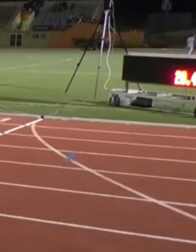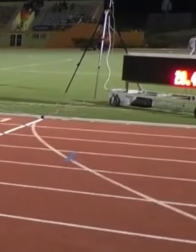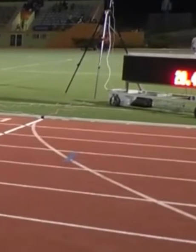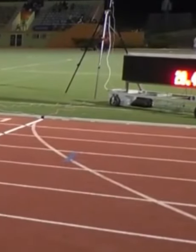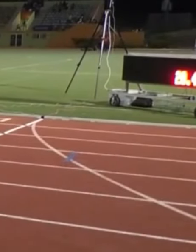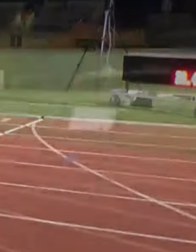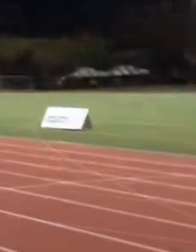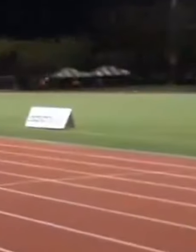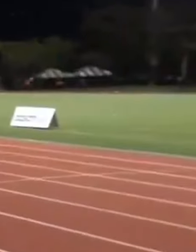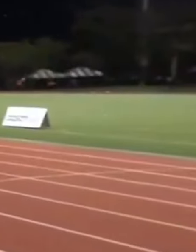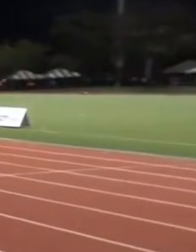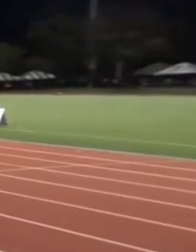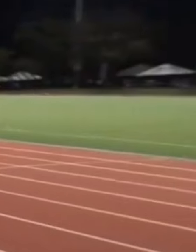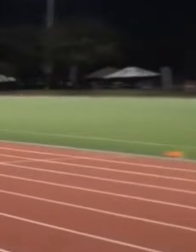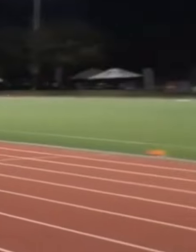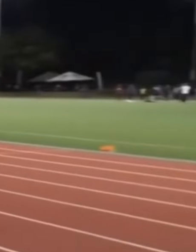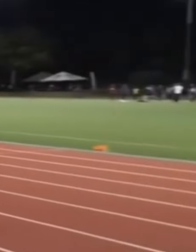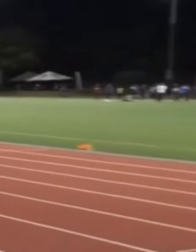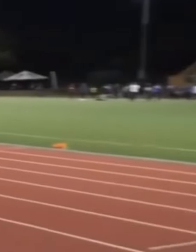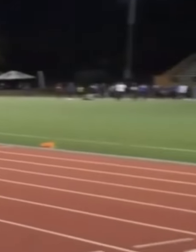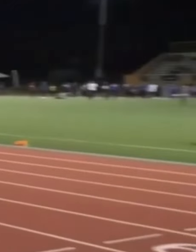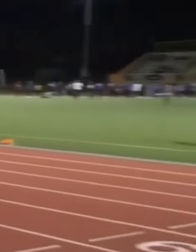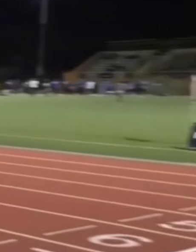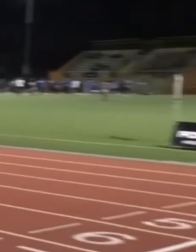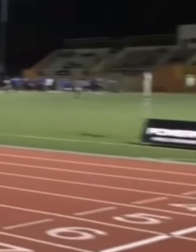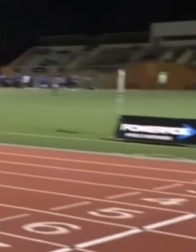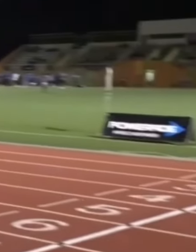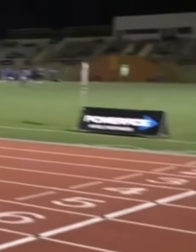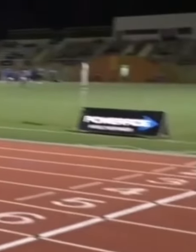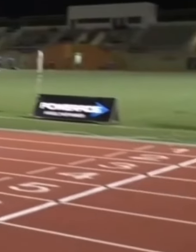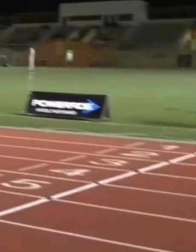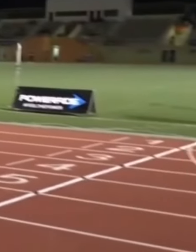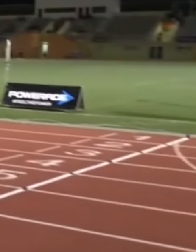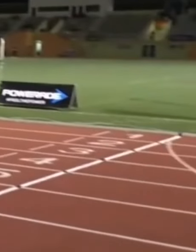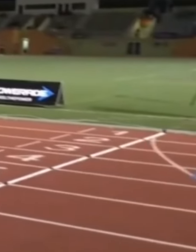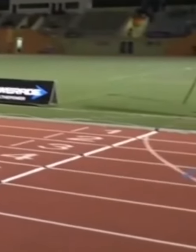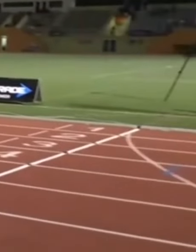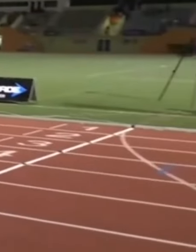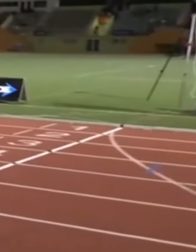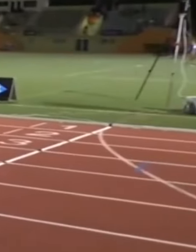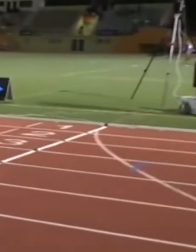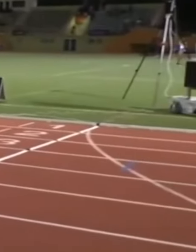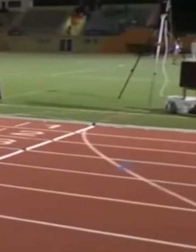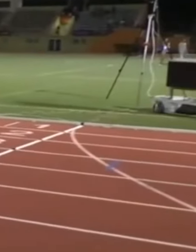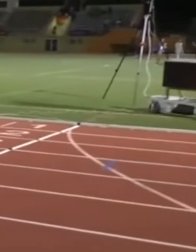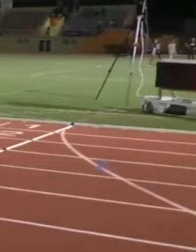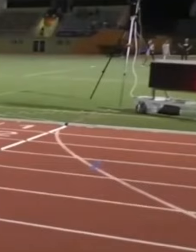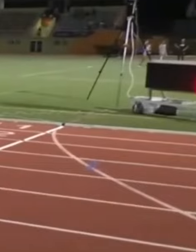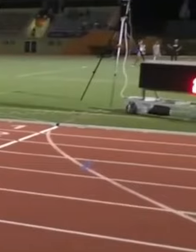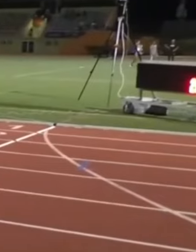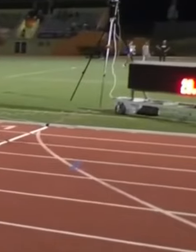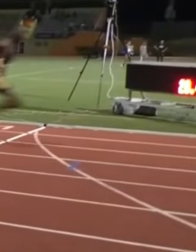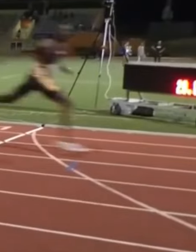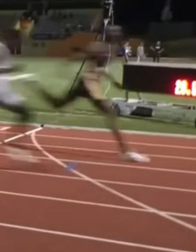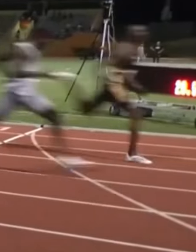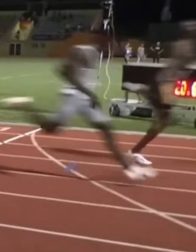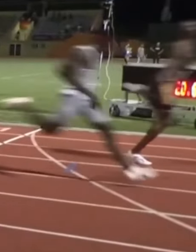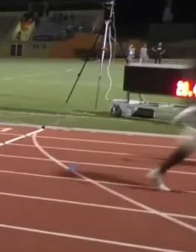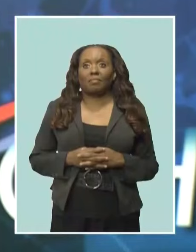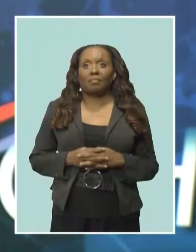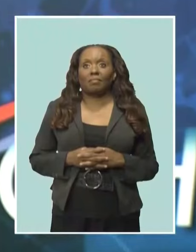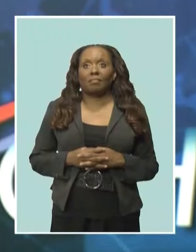times 20.43, 20.51, 20.79. That's a wrap on Senior Nationals for